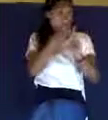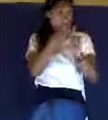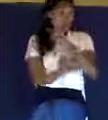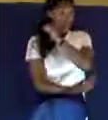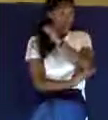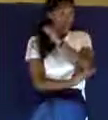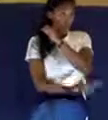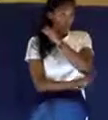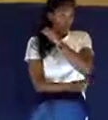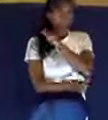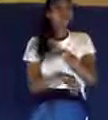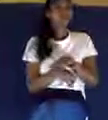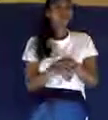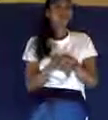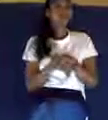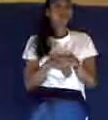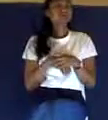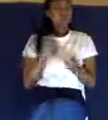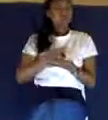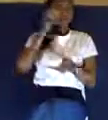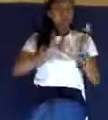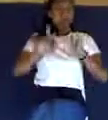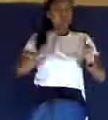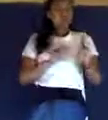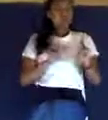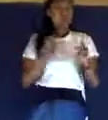you were a wealthy person and you would glean your fields at